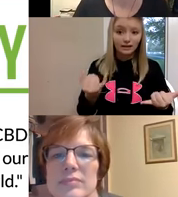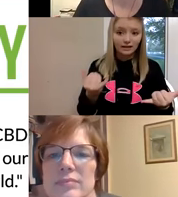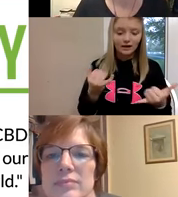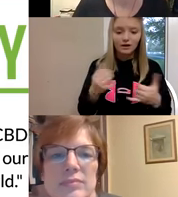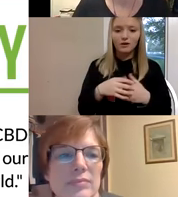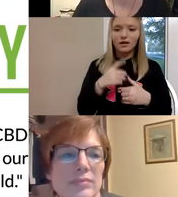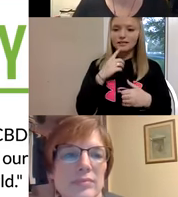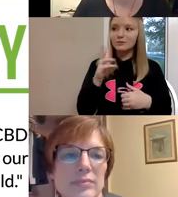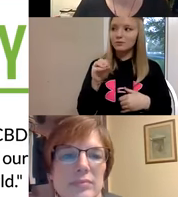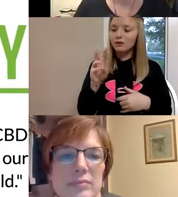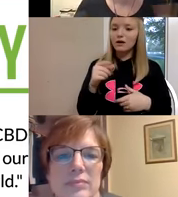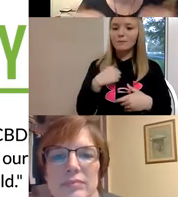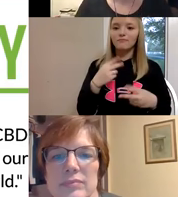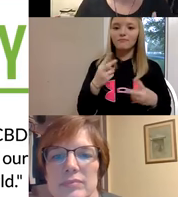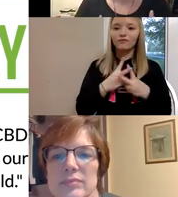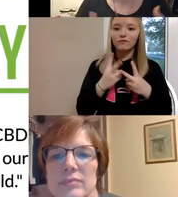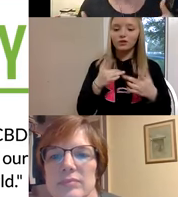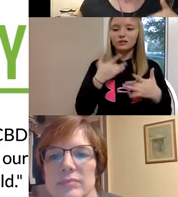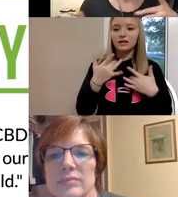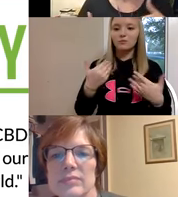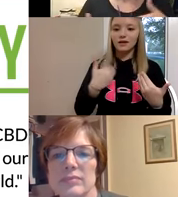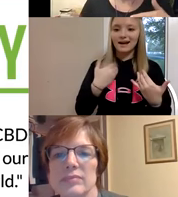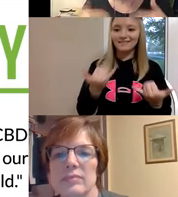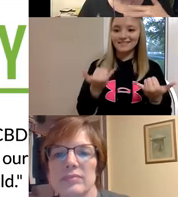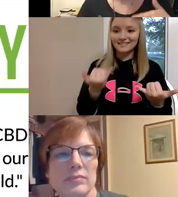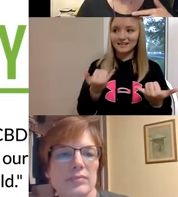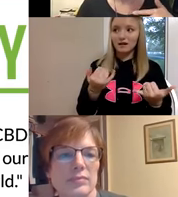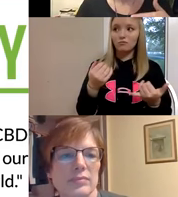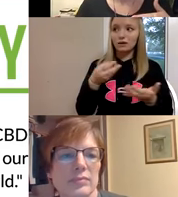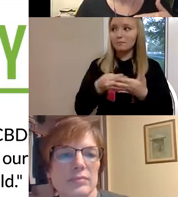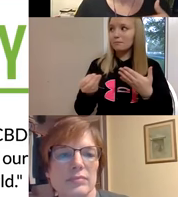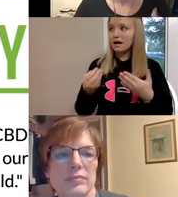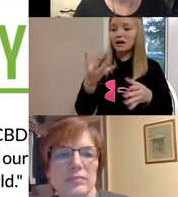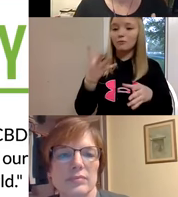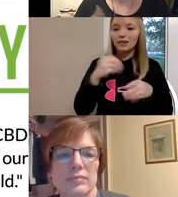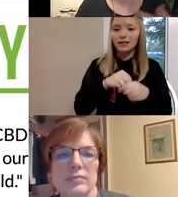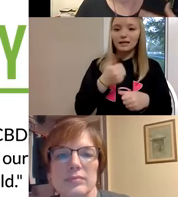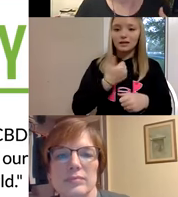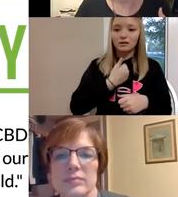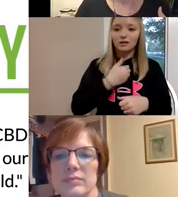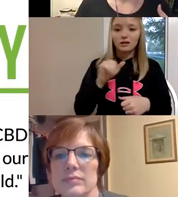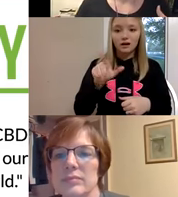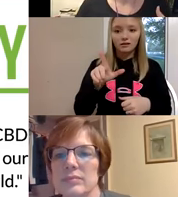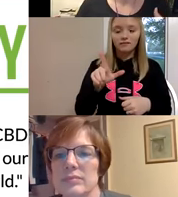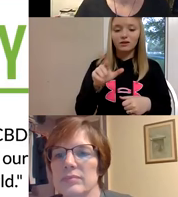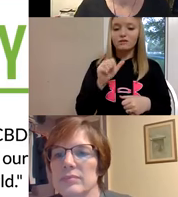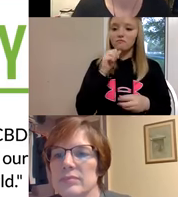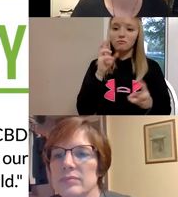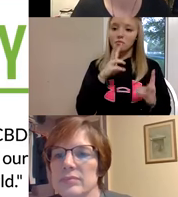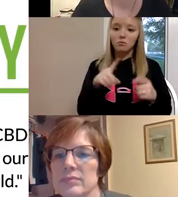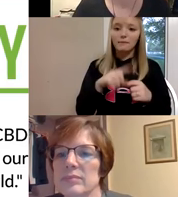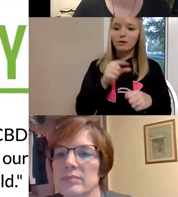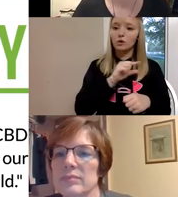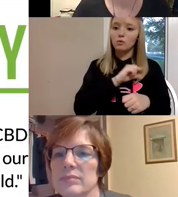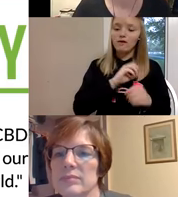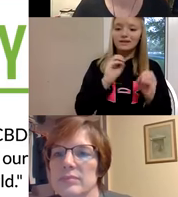so excited that we have this now in-house within our own company. And I don't have to worry about the quality. I don't have to worry about anything